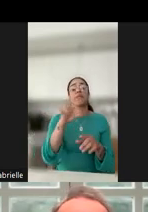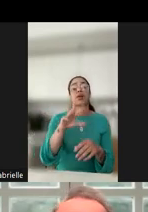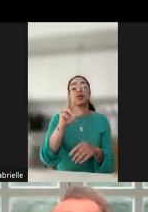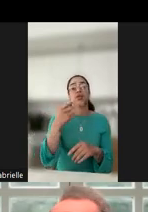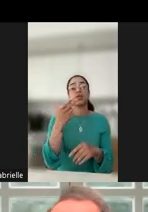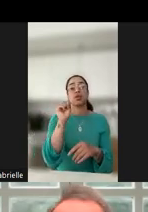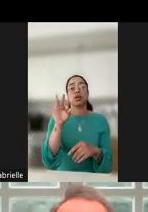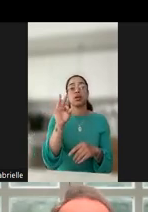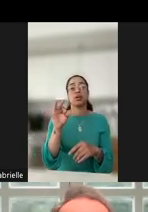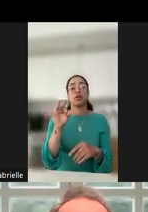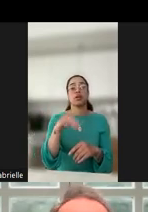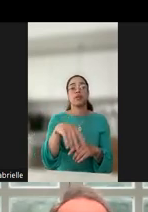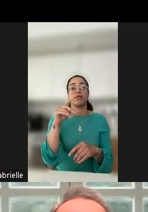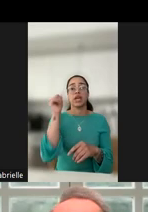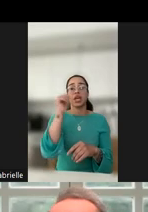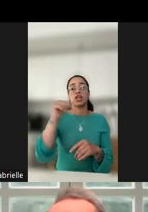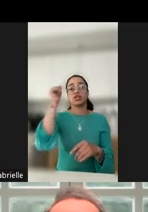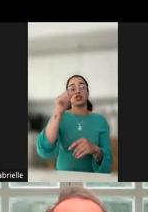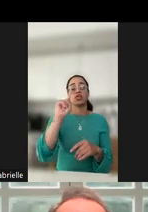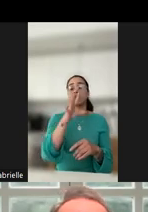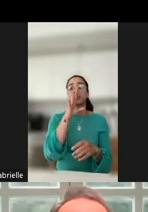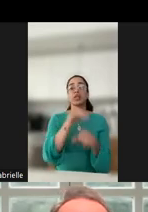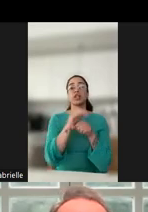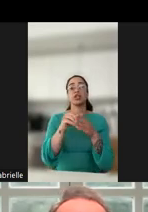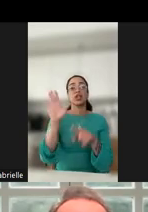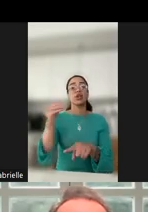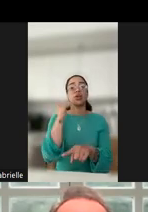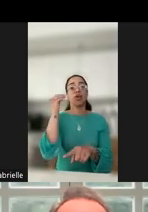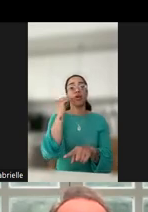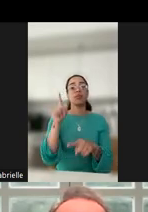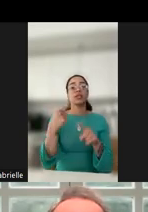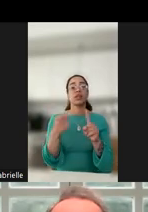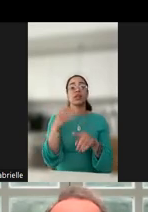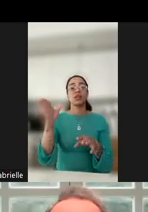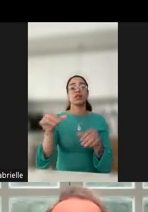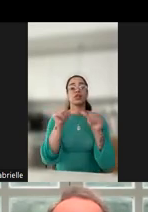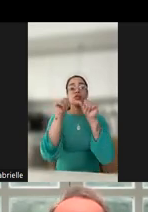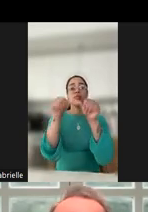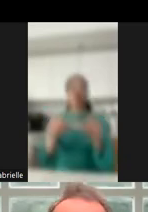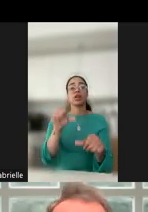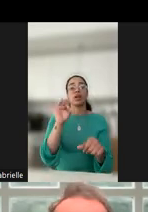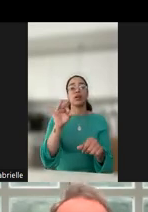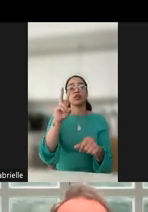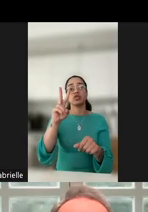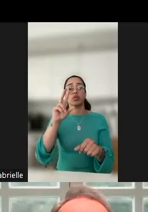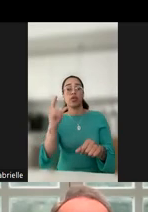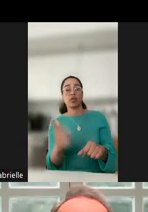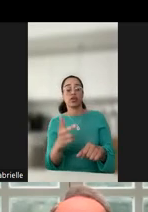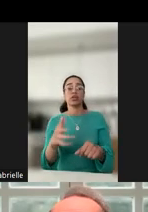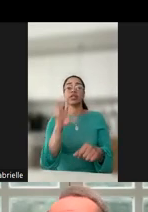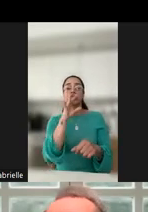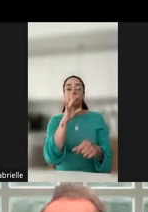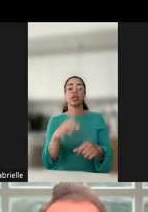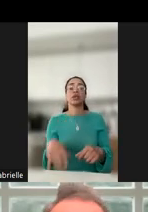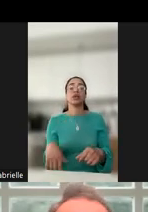only English in their homes, and the remaining, which was 2/3, speak a language other than English. The